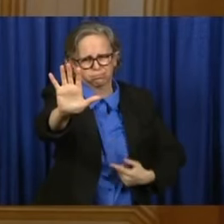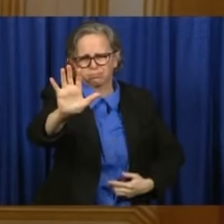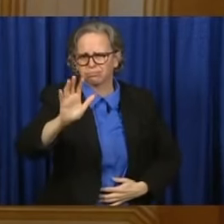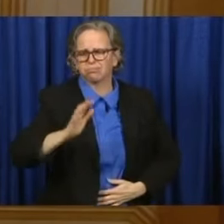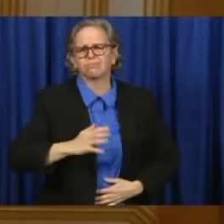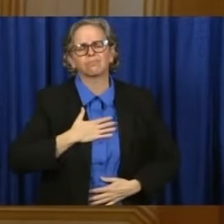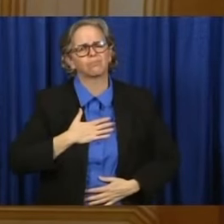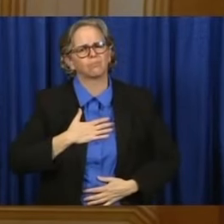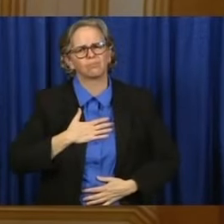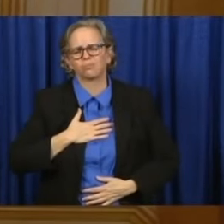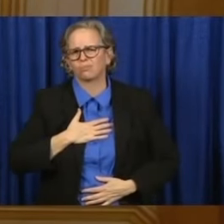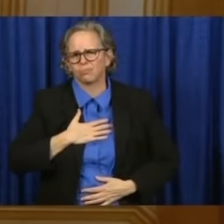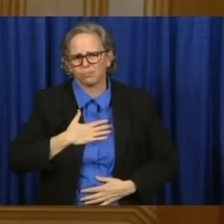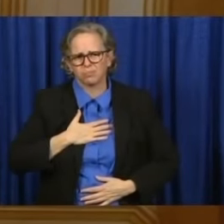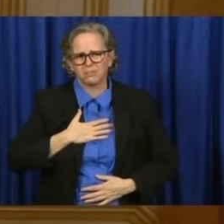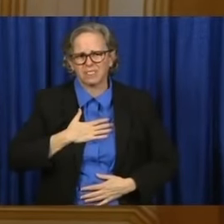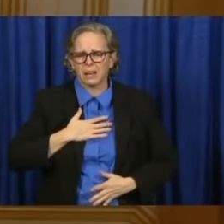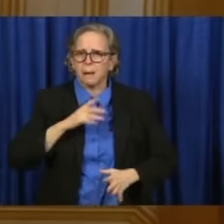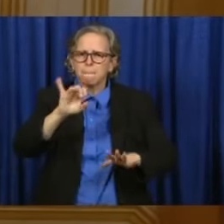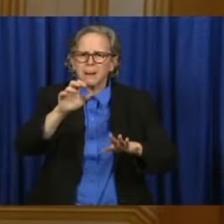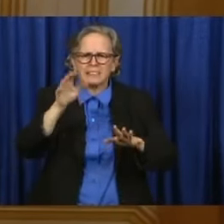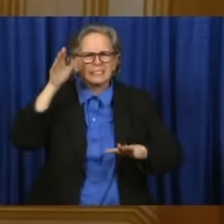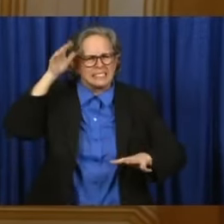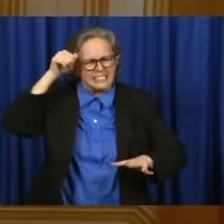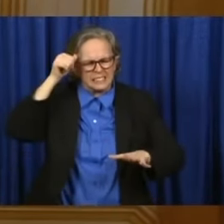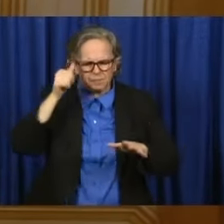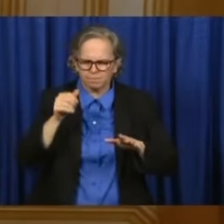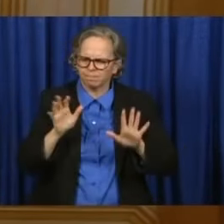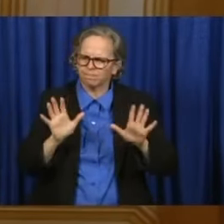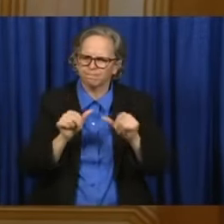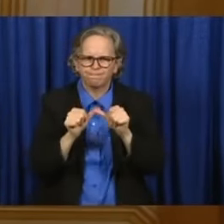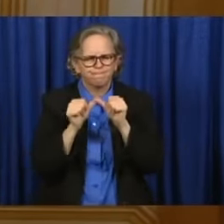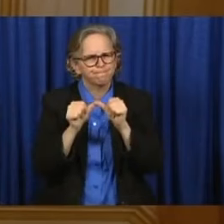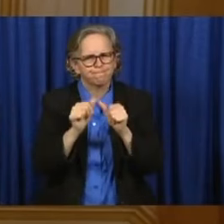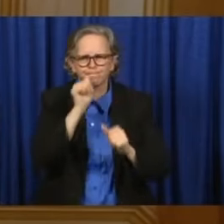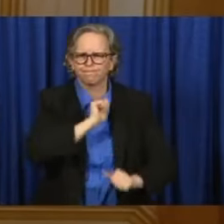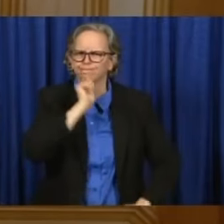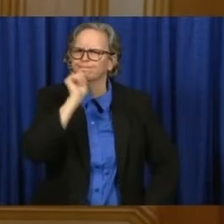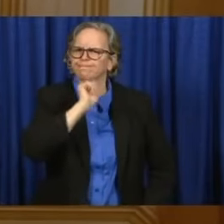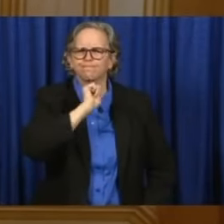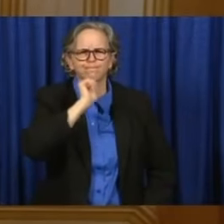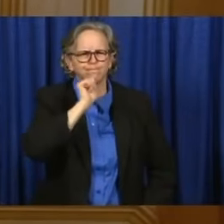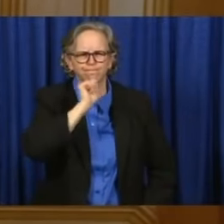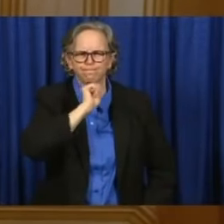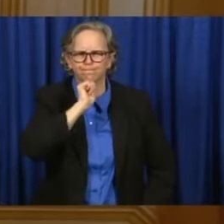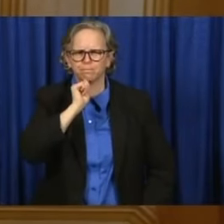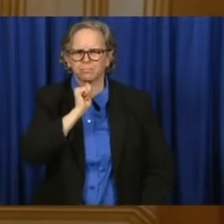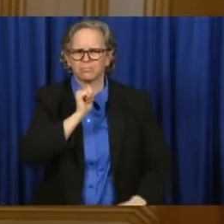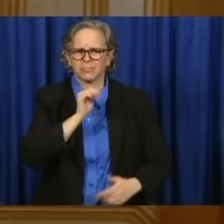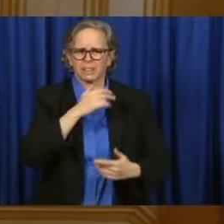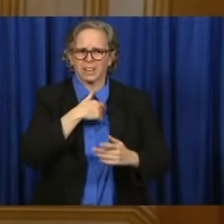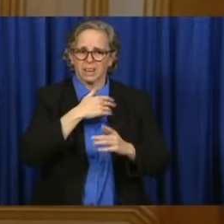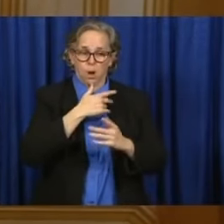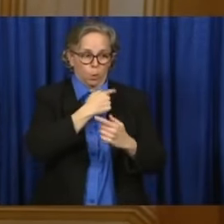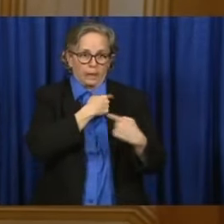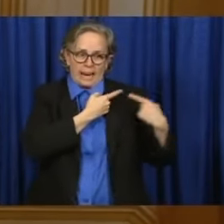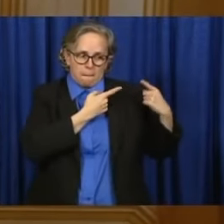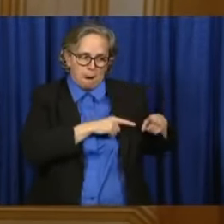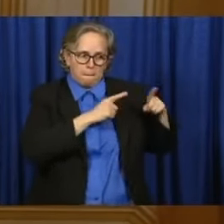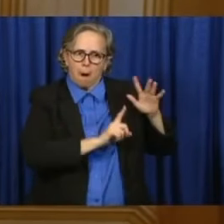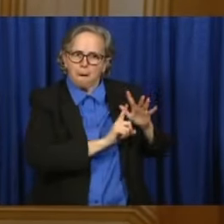But we have to stay in this. We cannot let what we've accomplished, and we have accomplished a